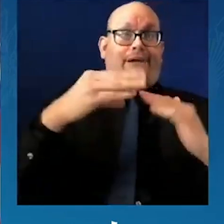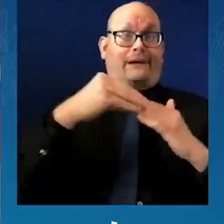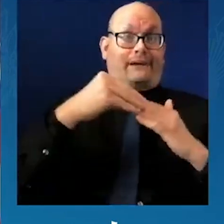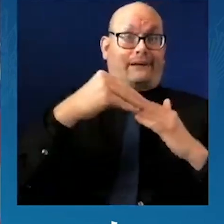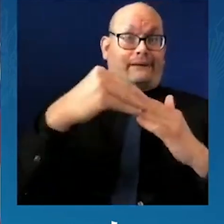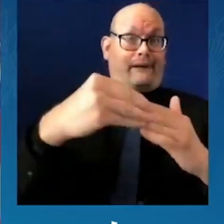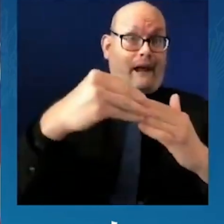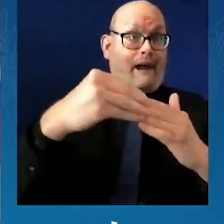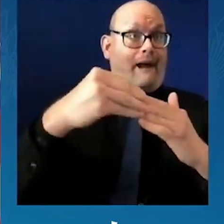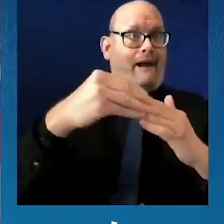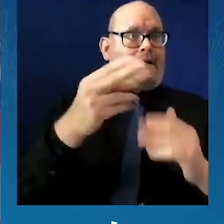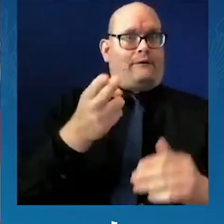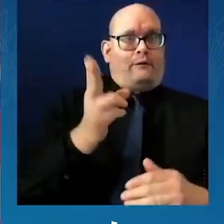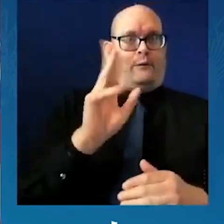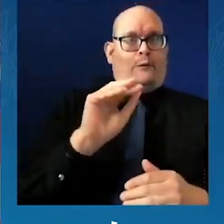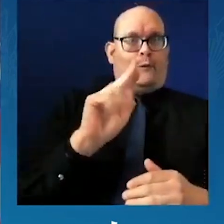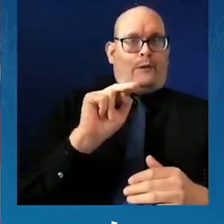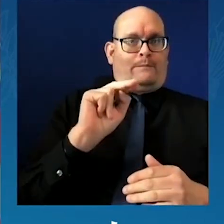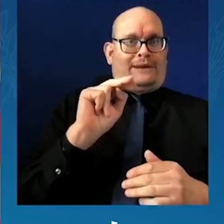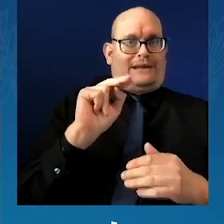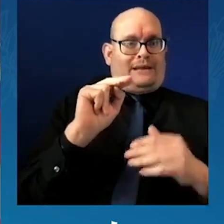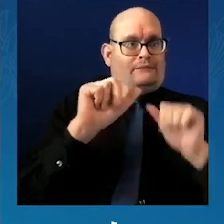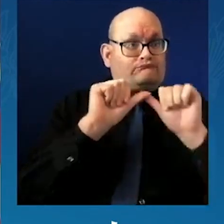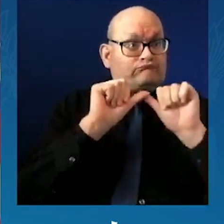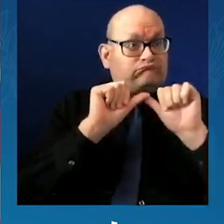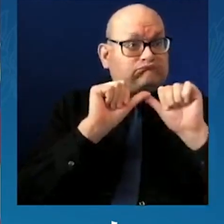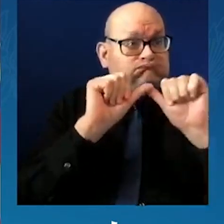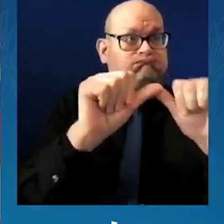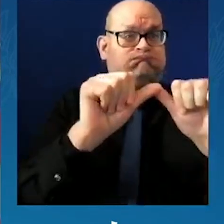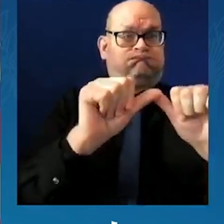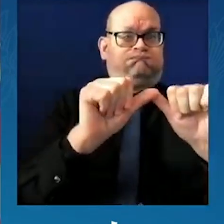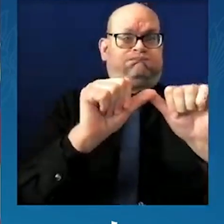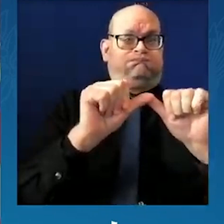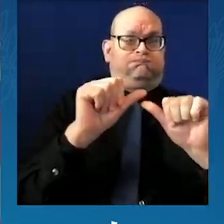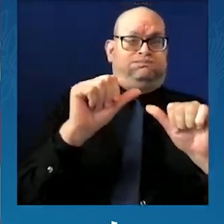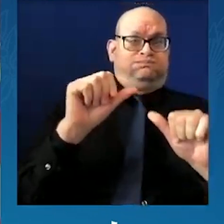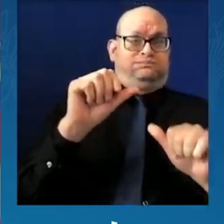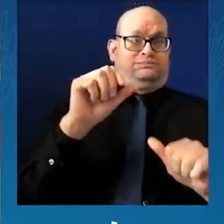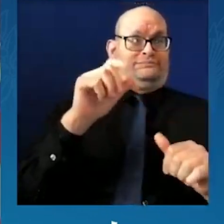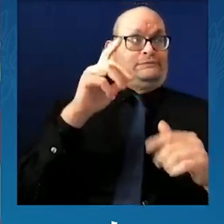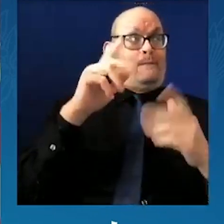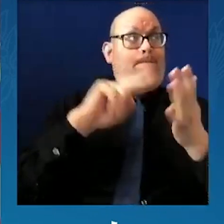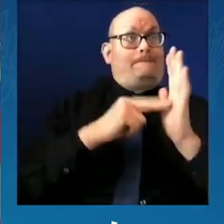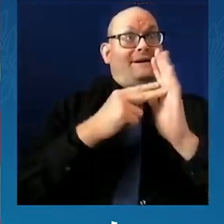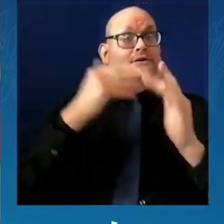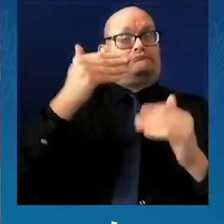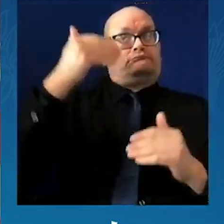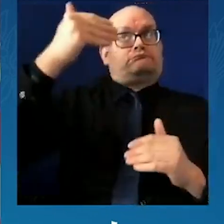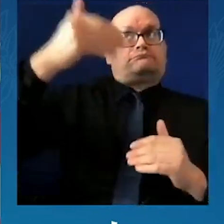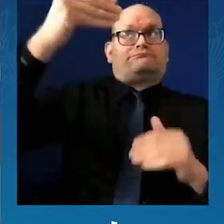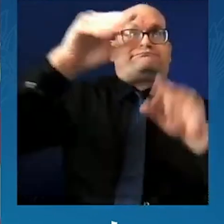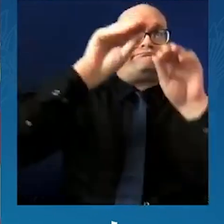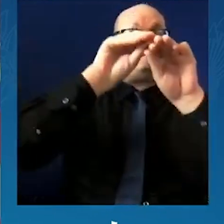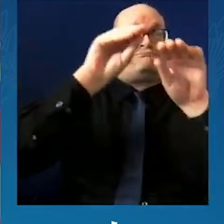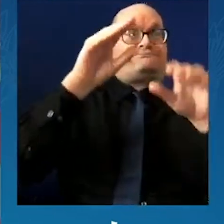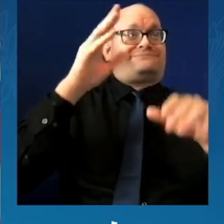this new frontier and to make real the incredible